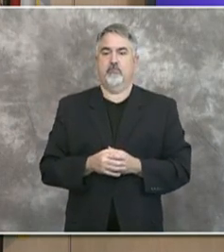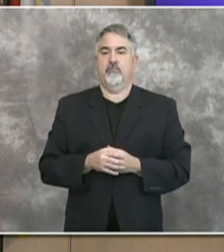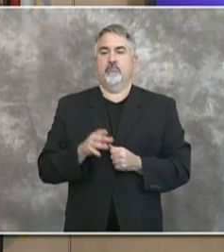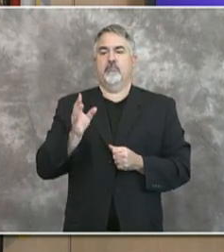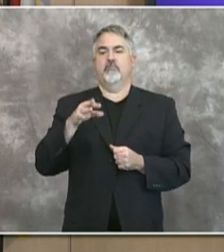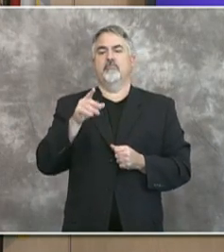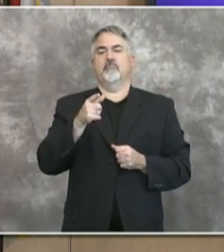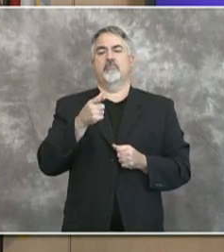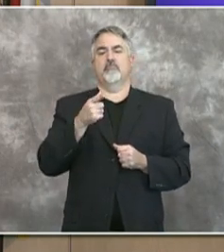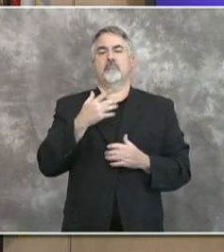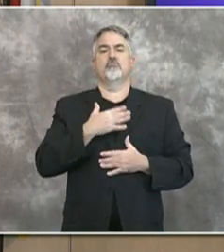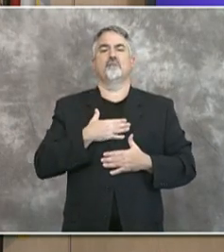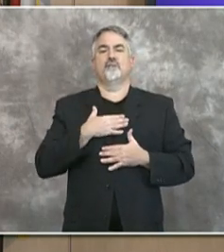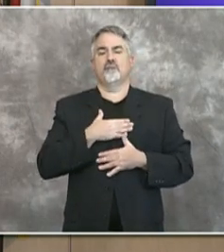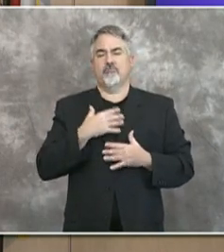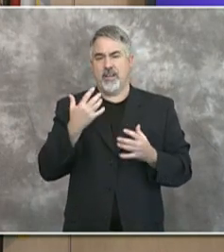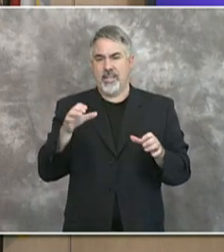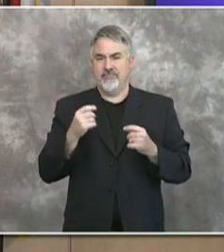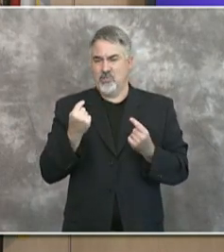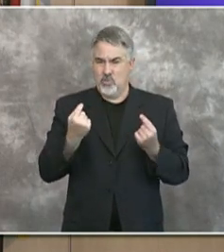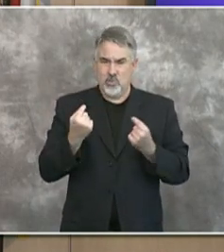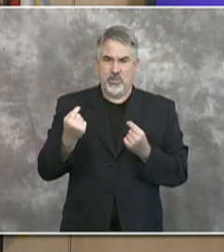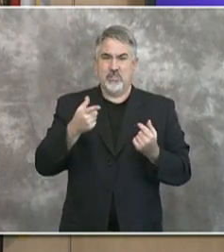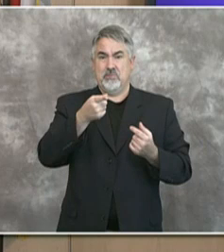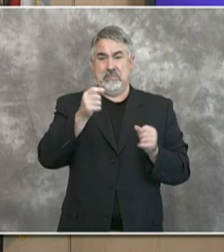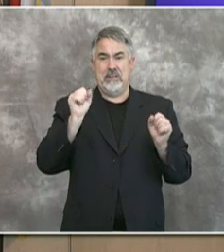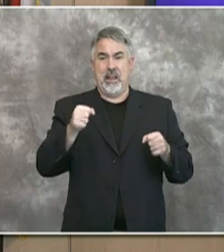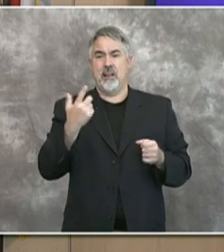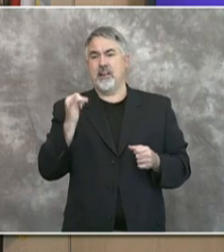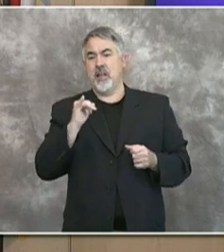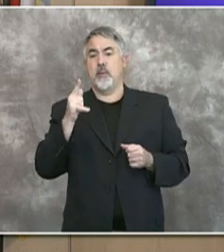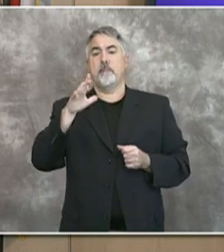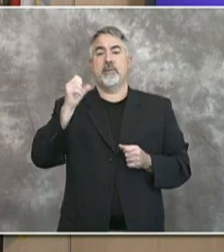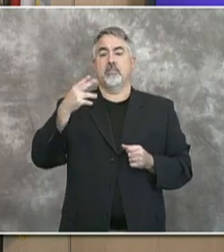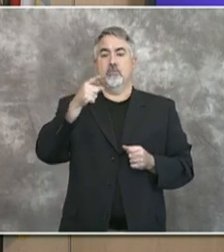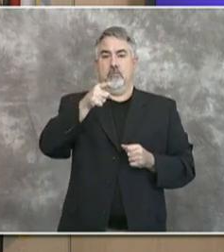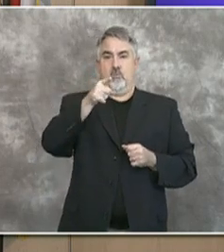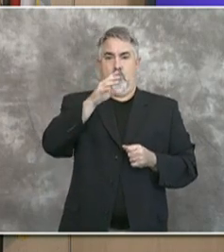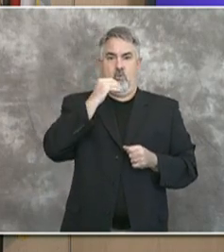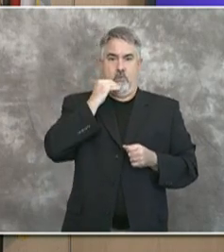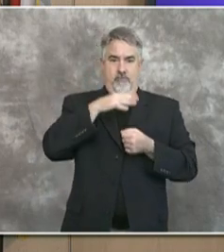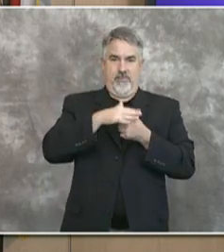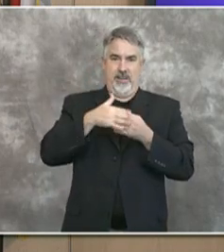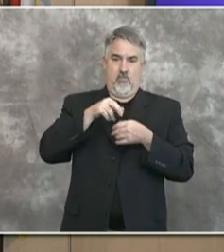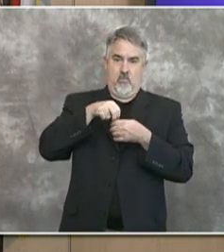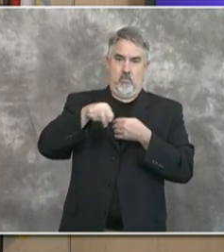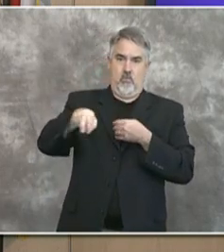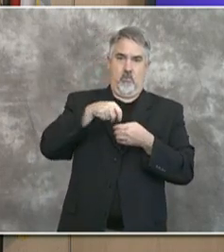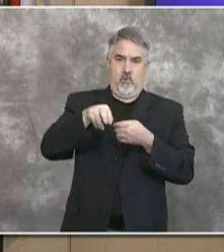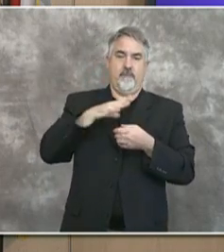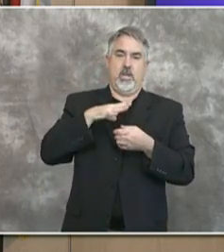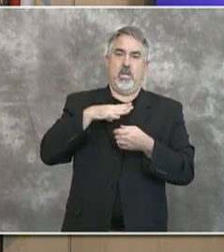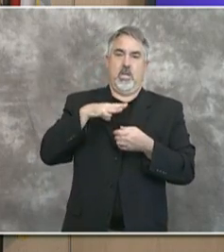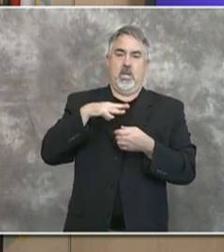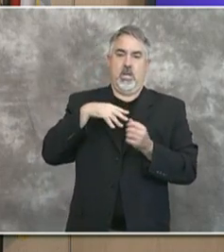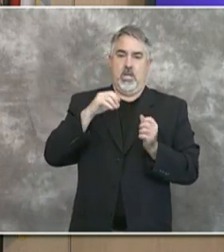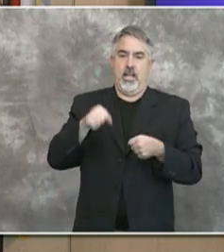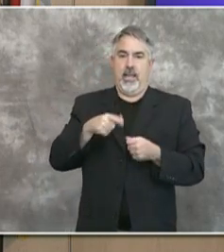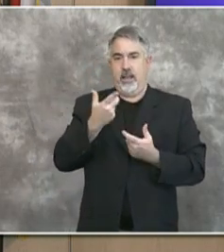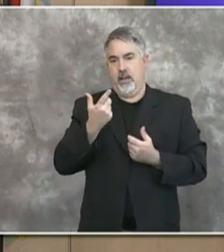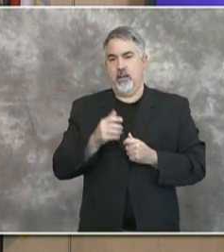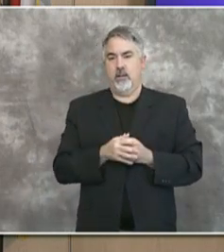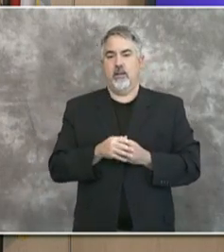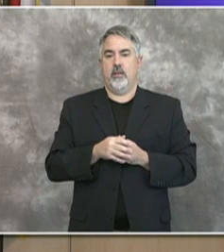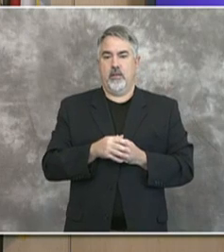effect. This means that you can go to the beach if your jurisdiction opens it on Monday morning, and you can walk, you